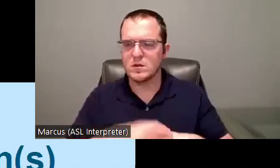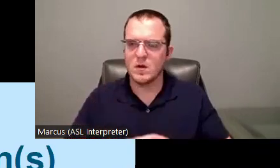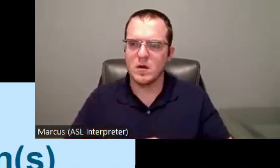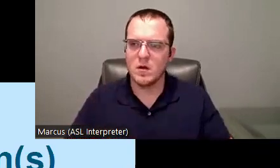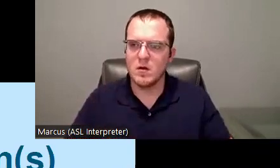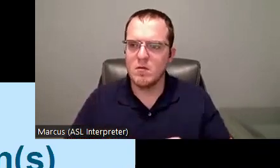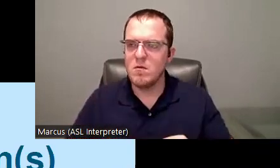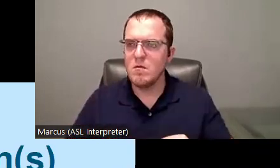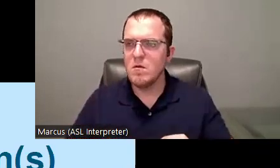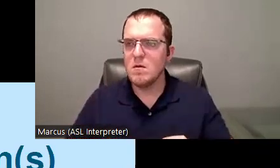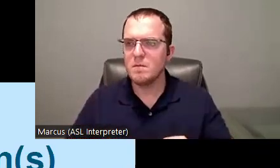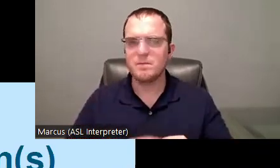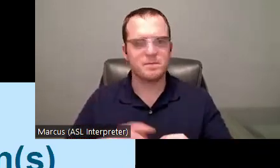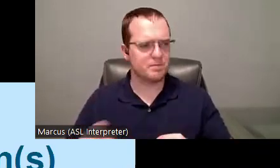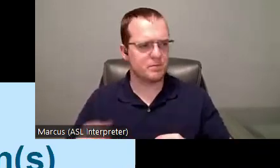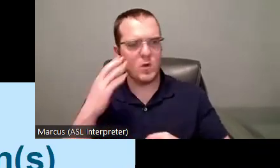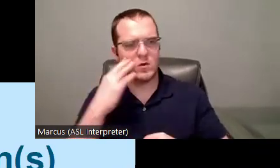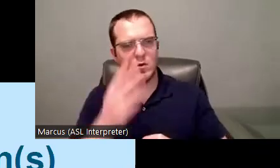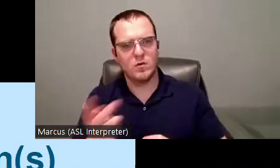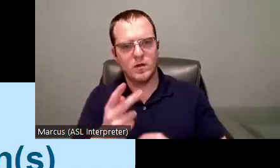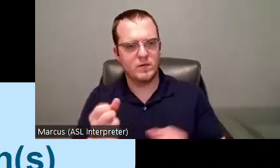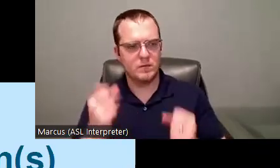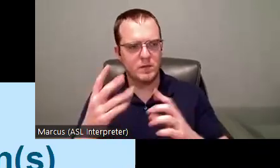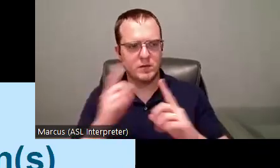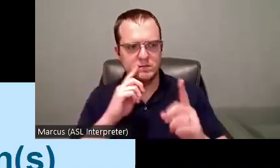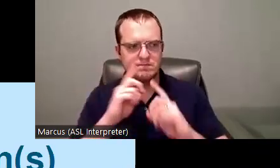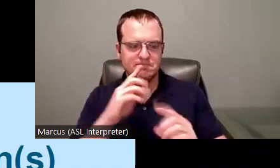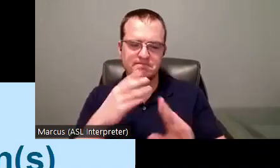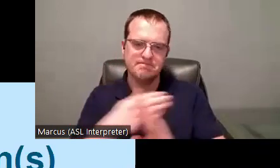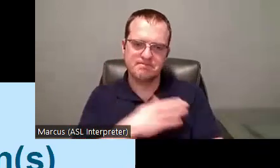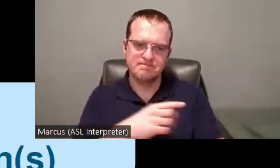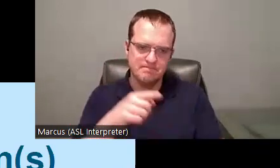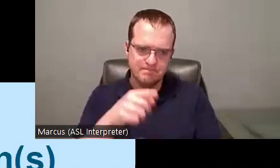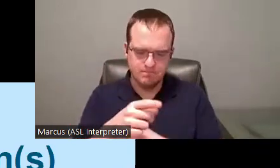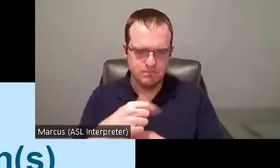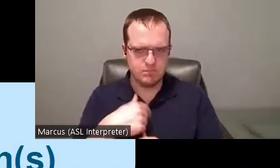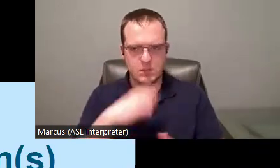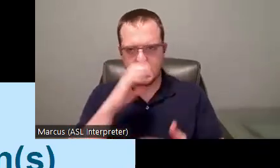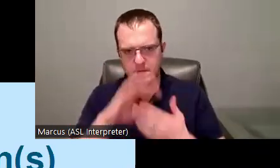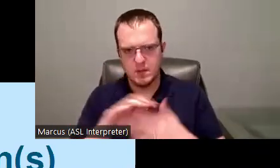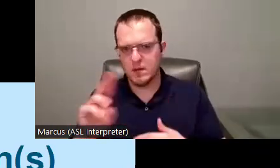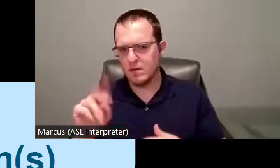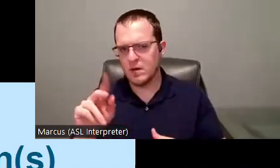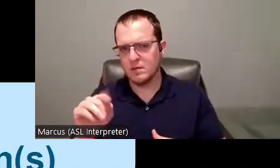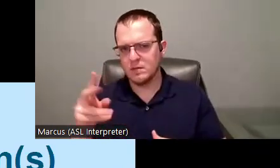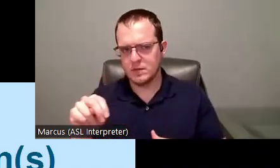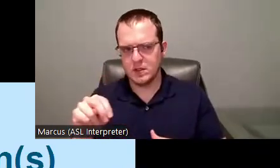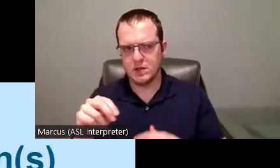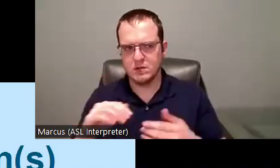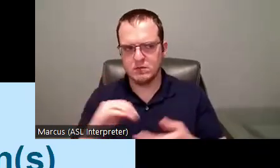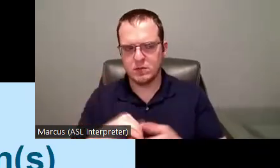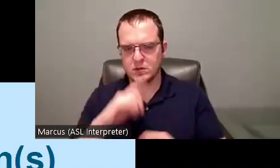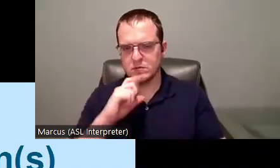know they've had numerous conversations in the past. Okay. And I believe Uptown Partners was supportive.